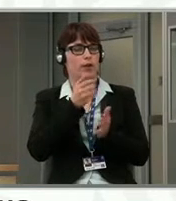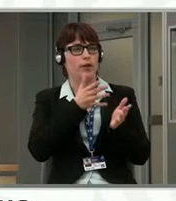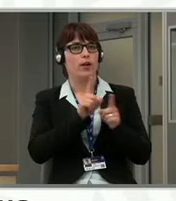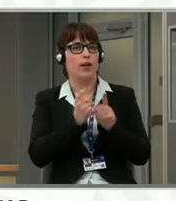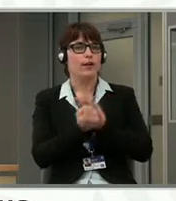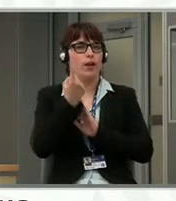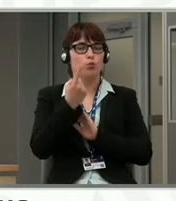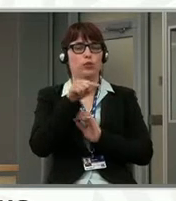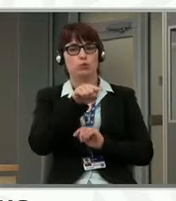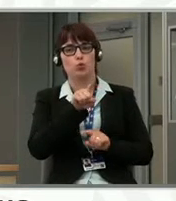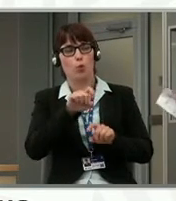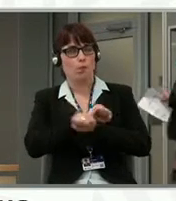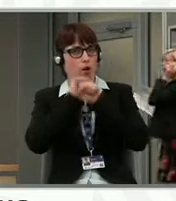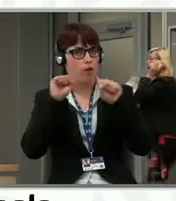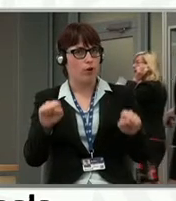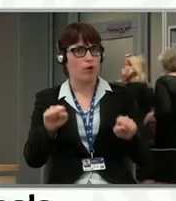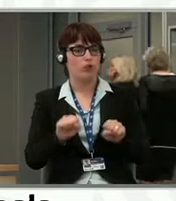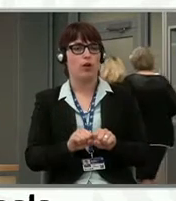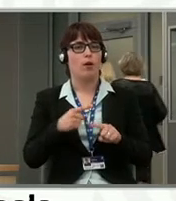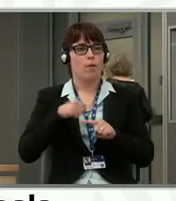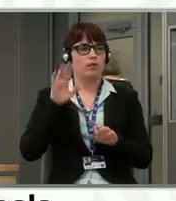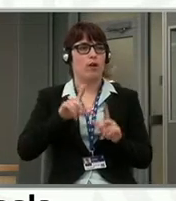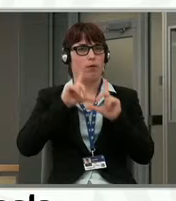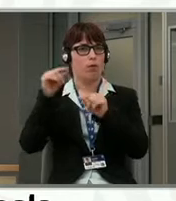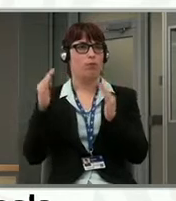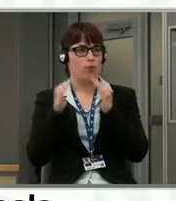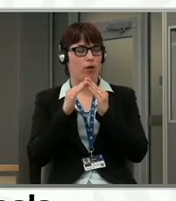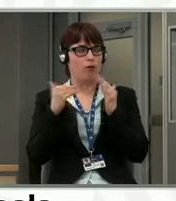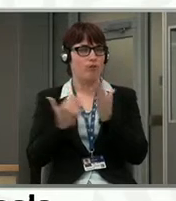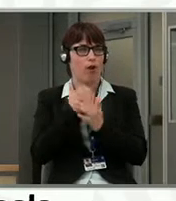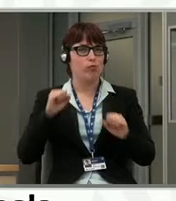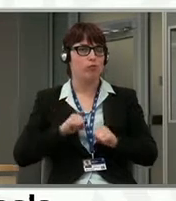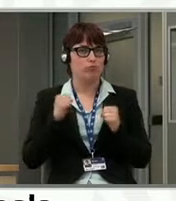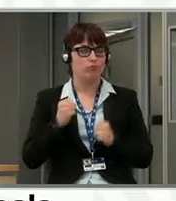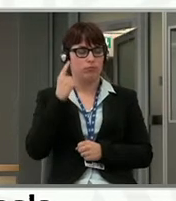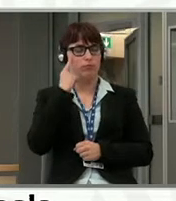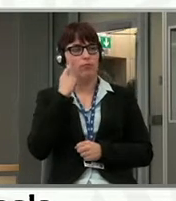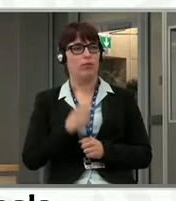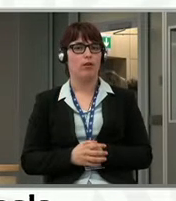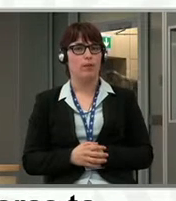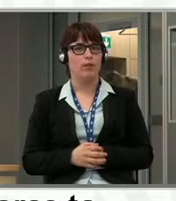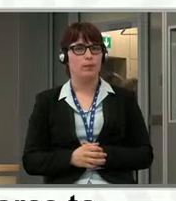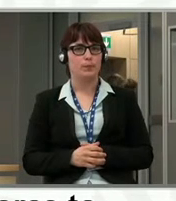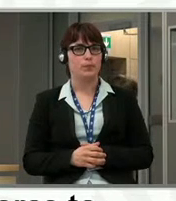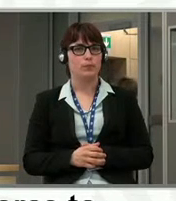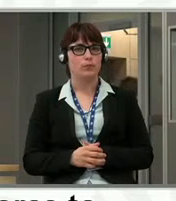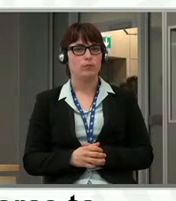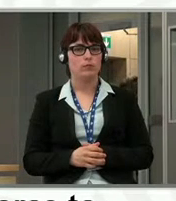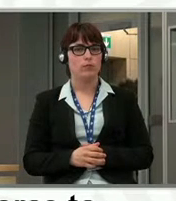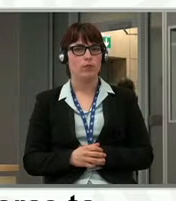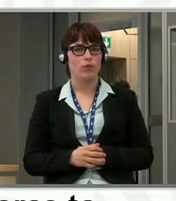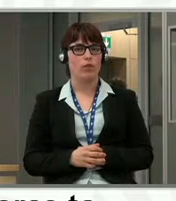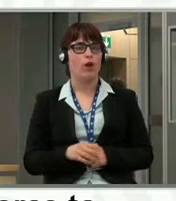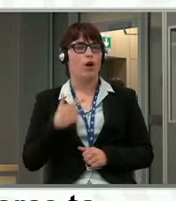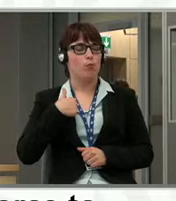goals, and now that we have acquired the force to battle them, we can go